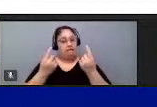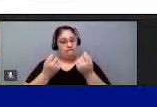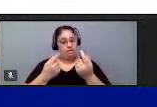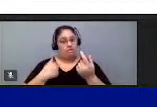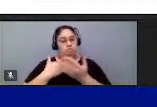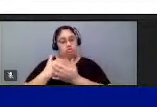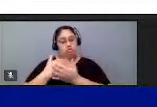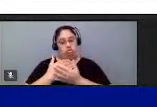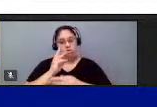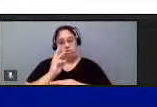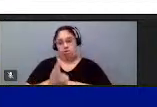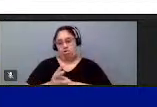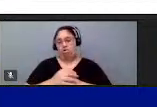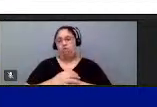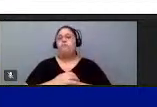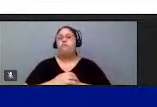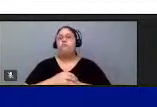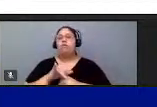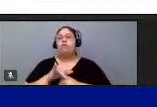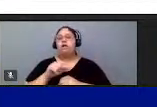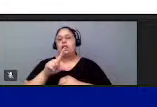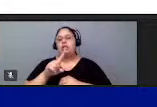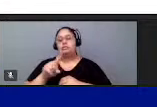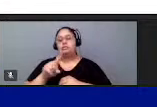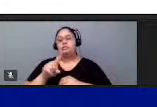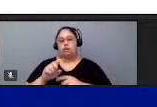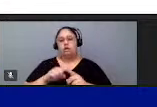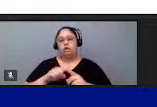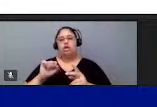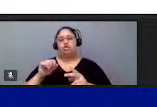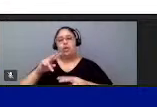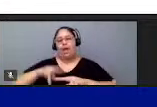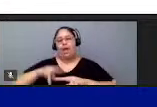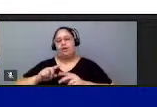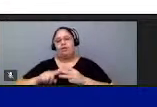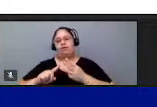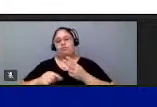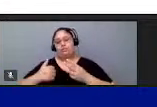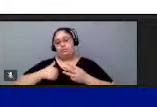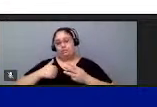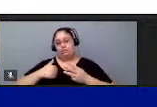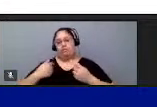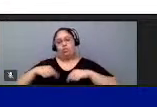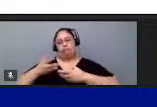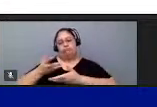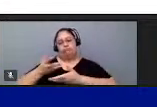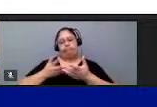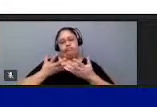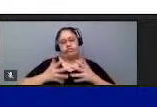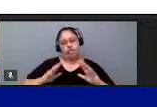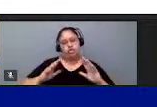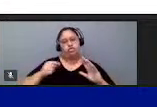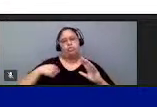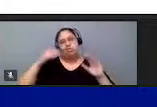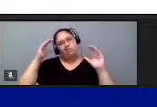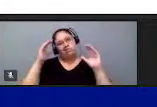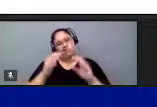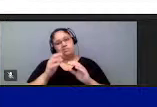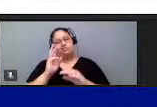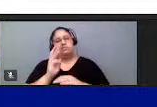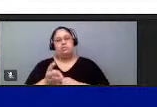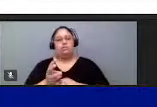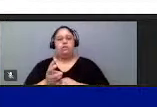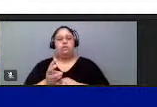and um Ila and Joanne and I discussed that perhaps we will focus